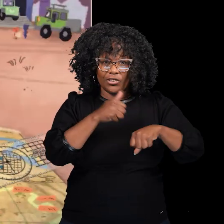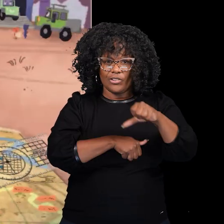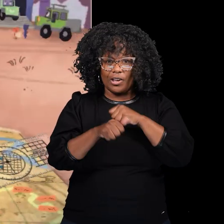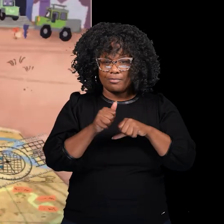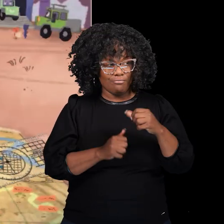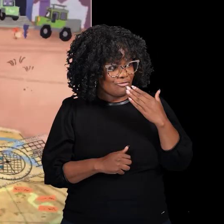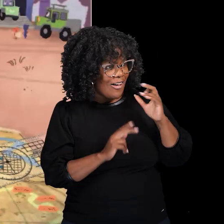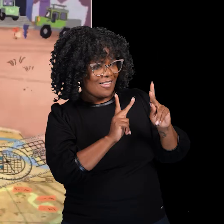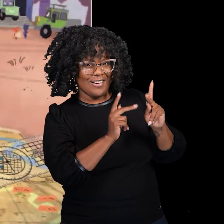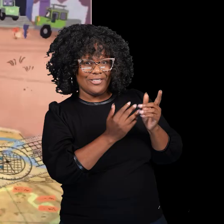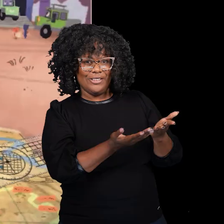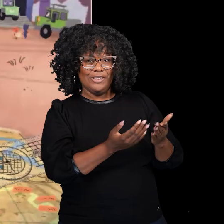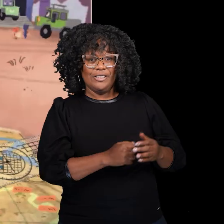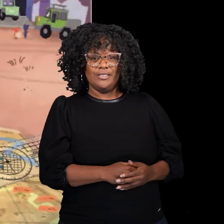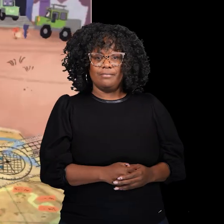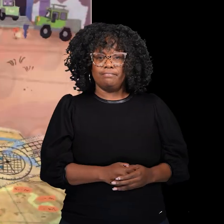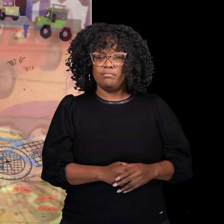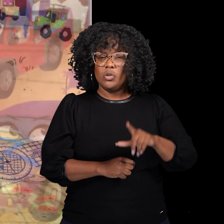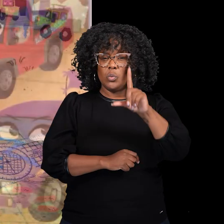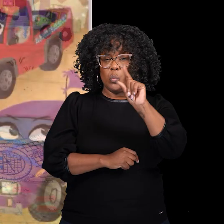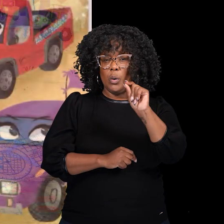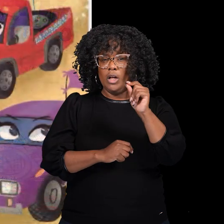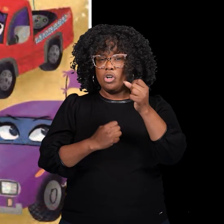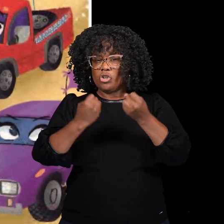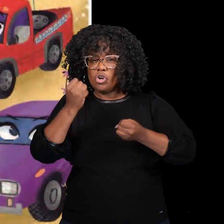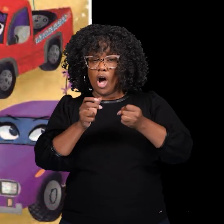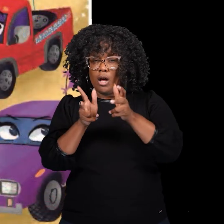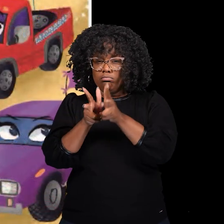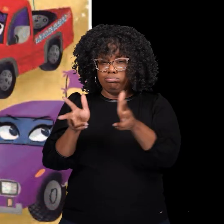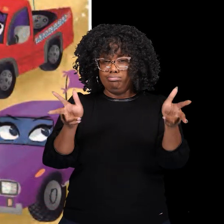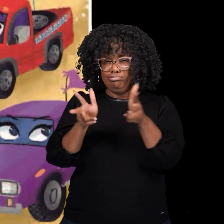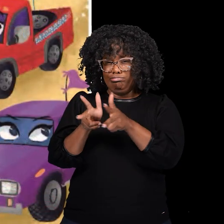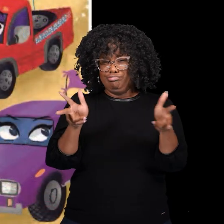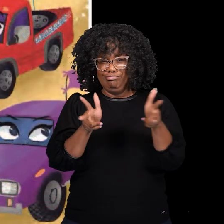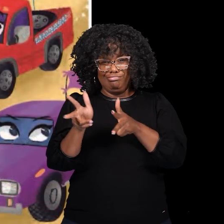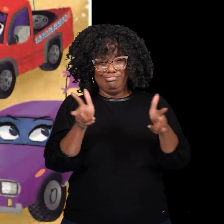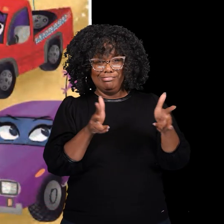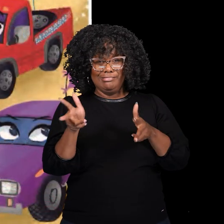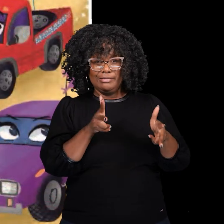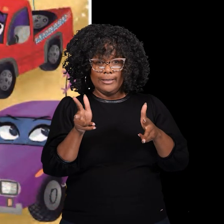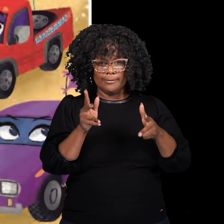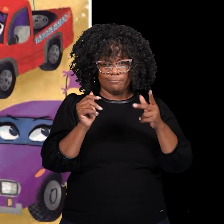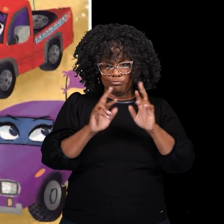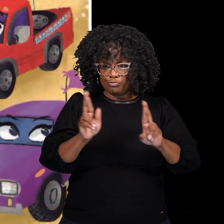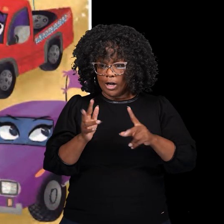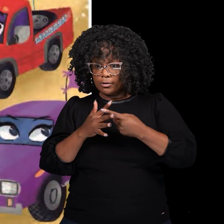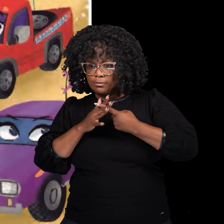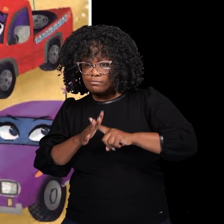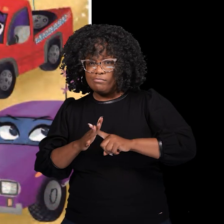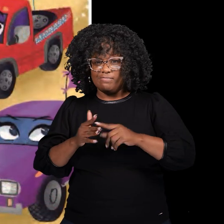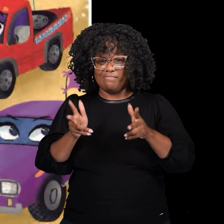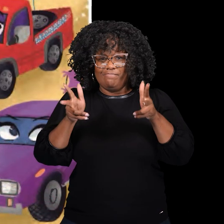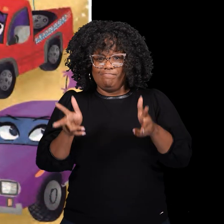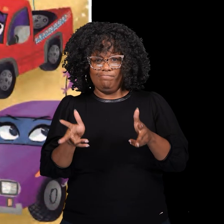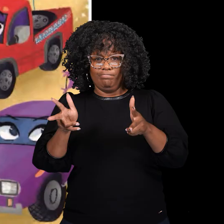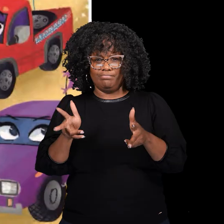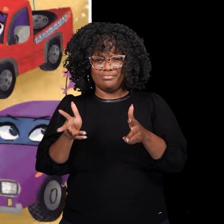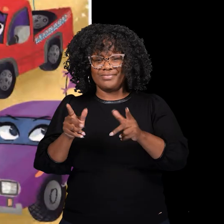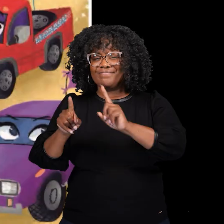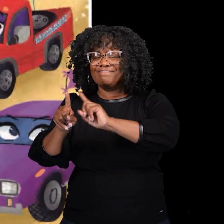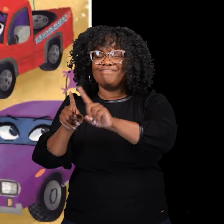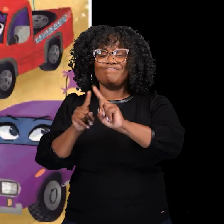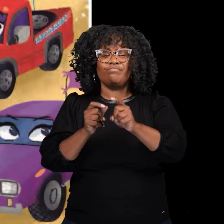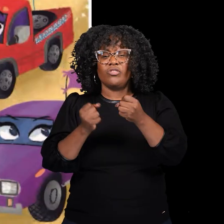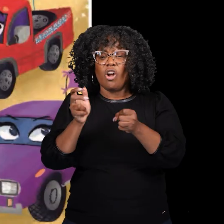other. Good luck out there. 20 cars or more are gathered on the grounds where the next leg of the race will begin. There